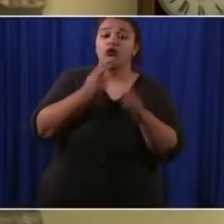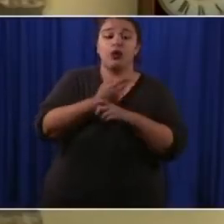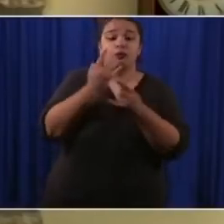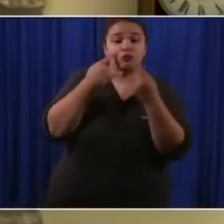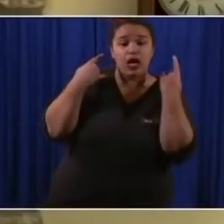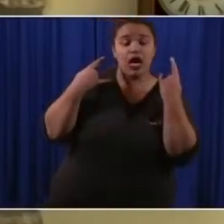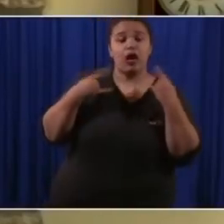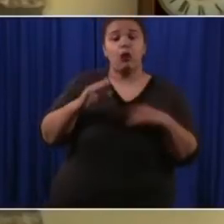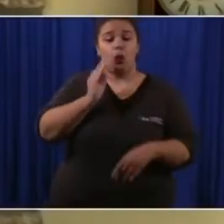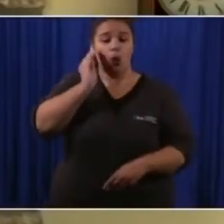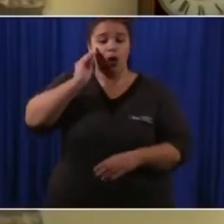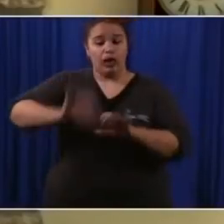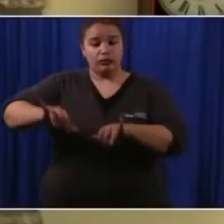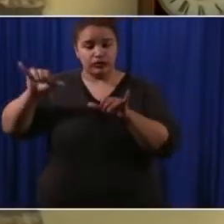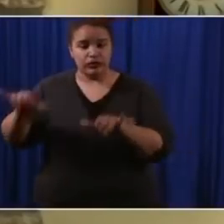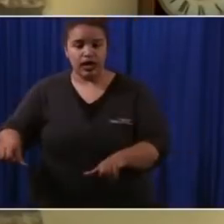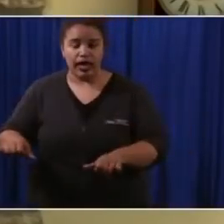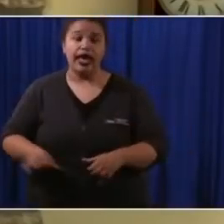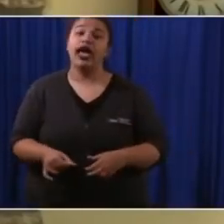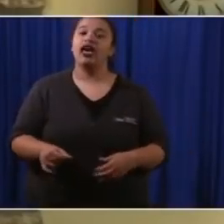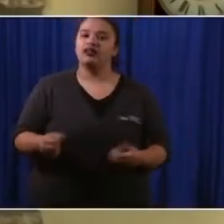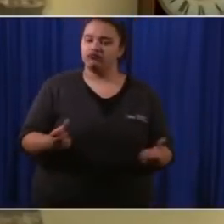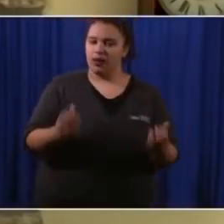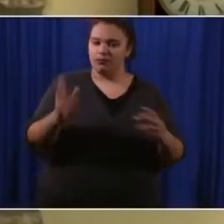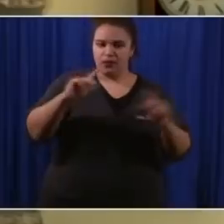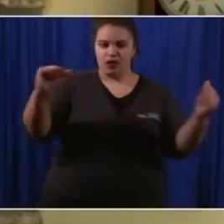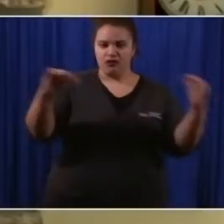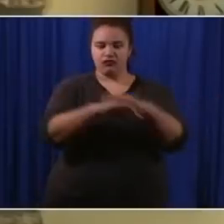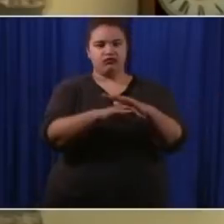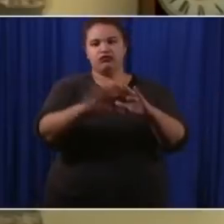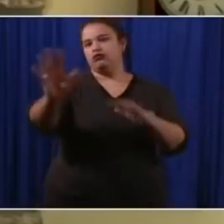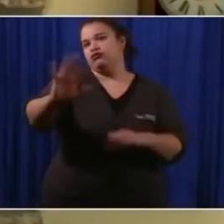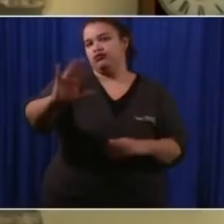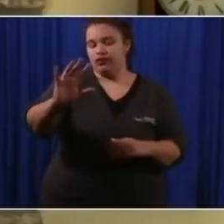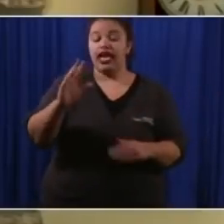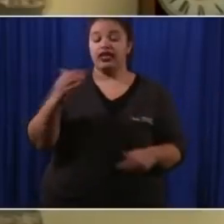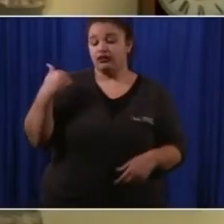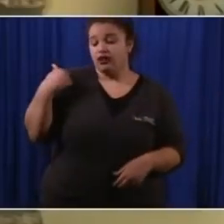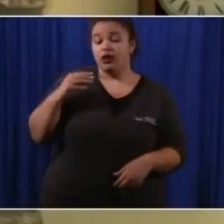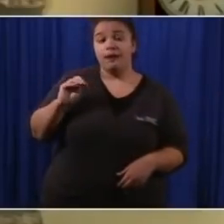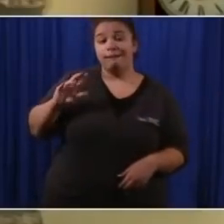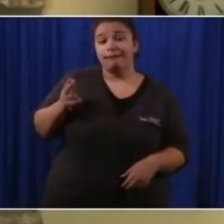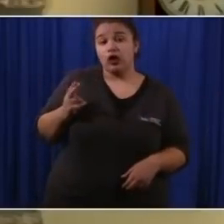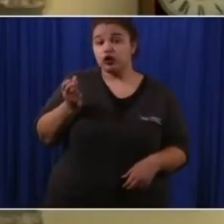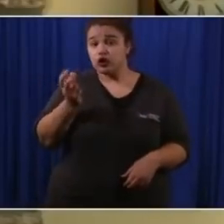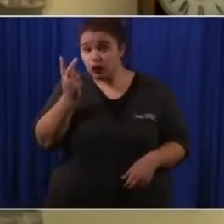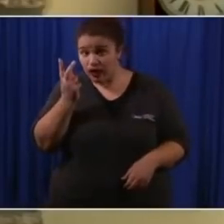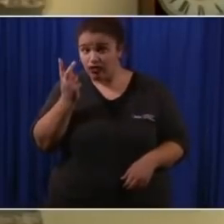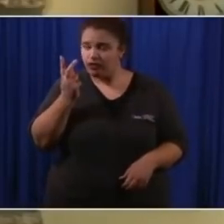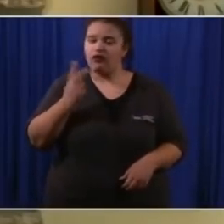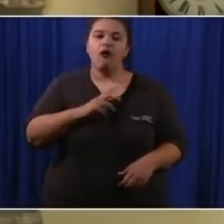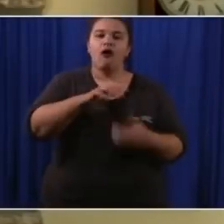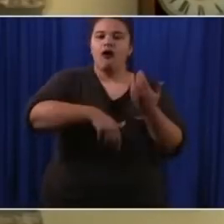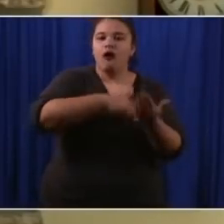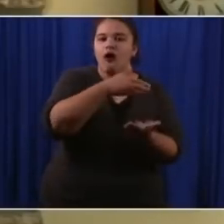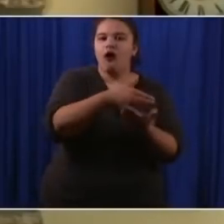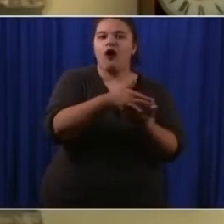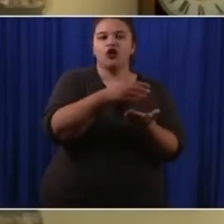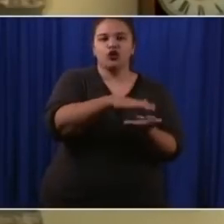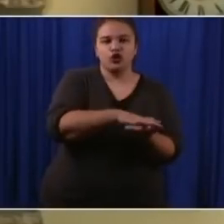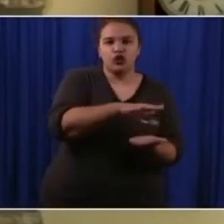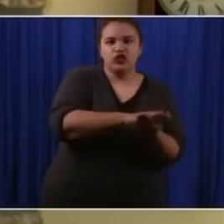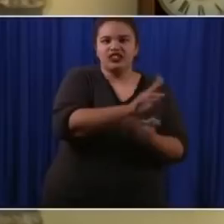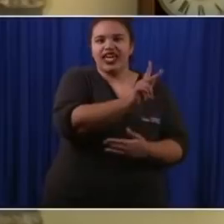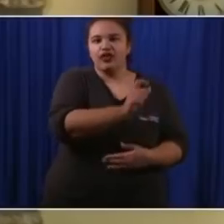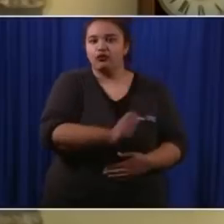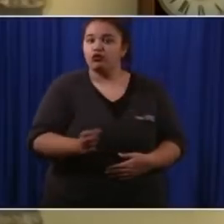you've limited mass gatherings, and of course, on March 12th, you ordered all public schools and private K-12 school buildings to be closed. And of course, you stopped